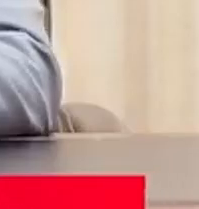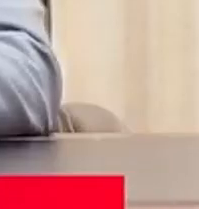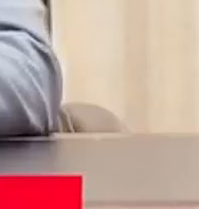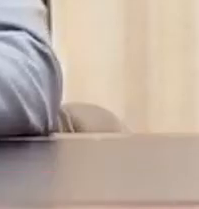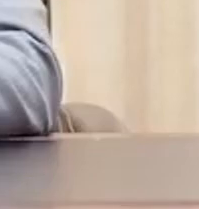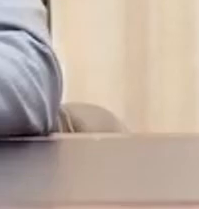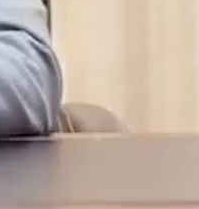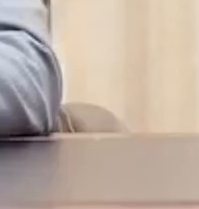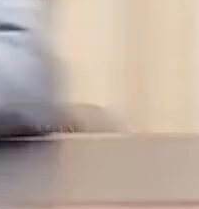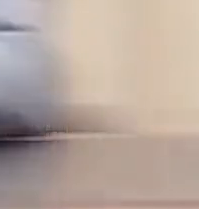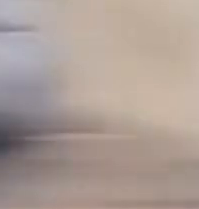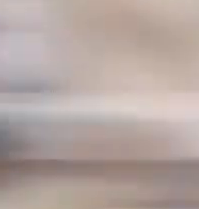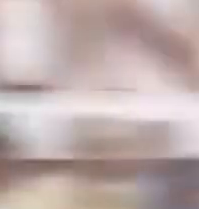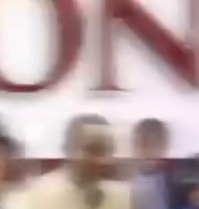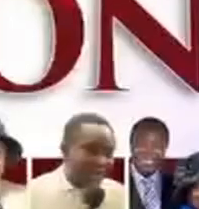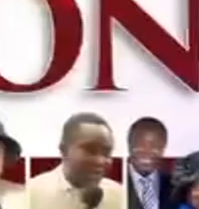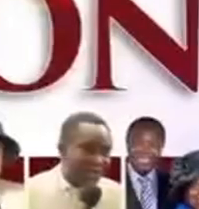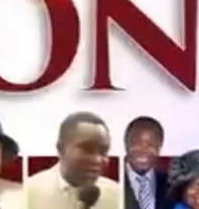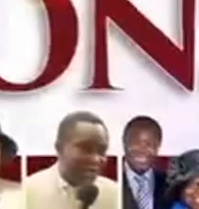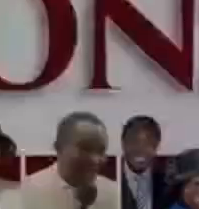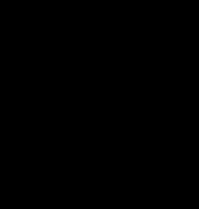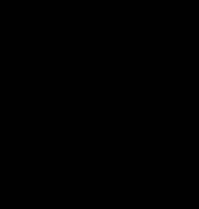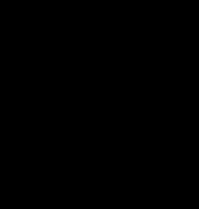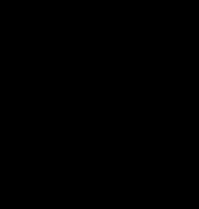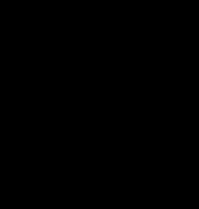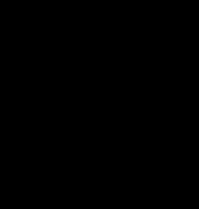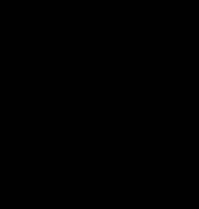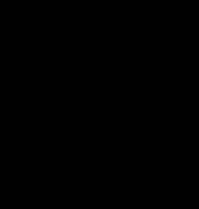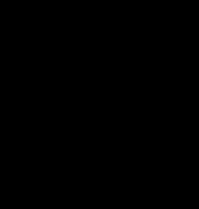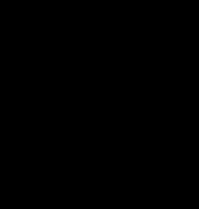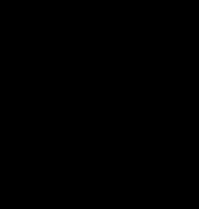deeperlifedc.org. I will meet you there.